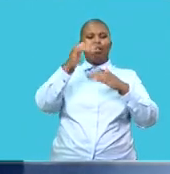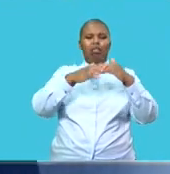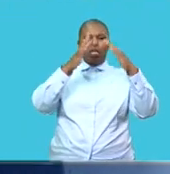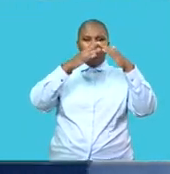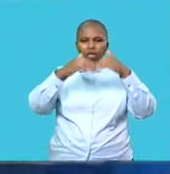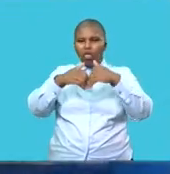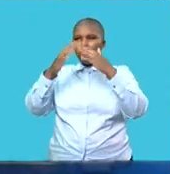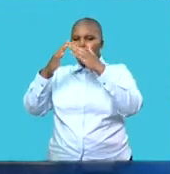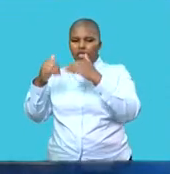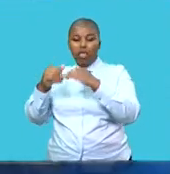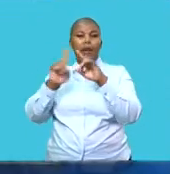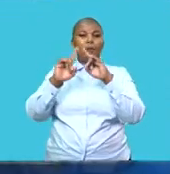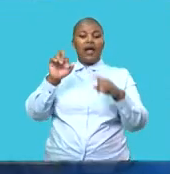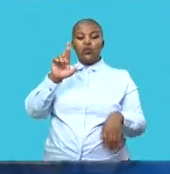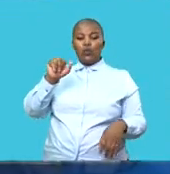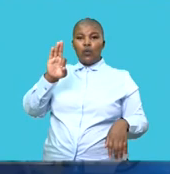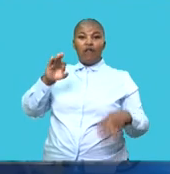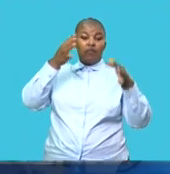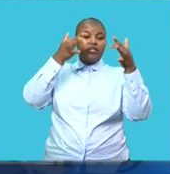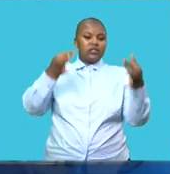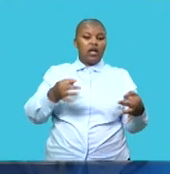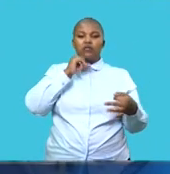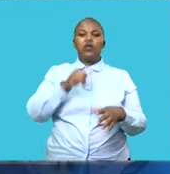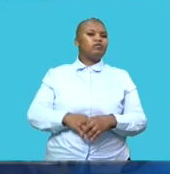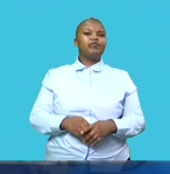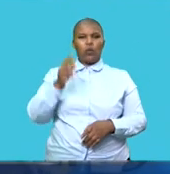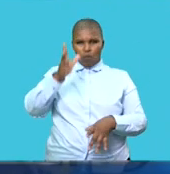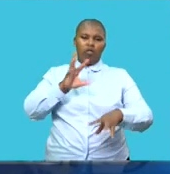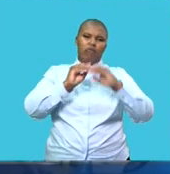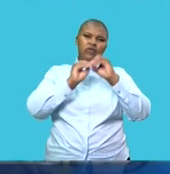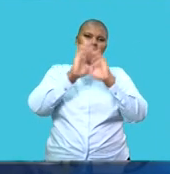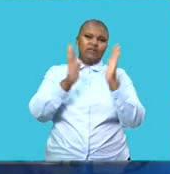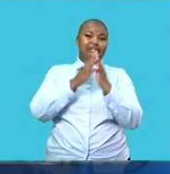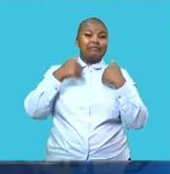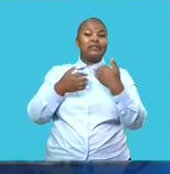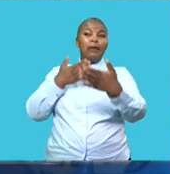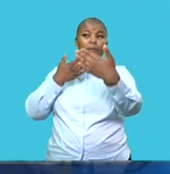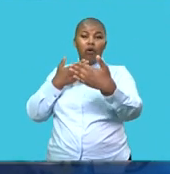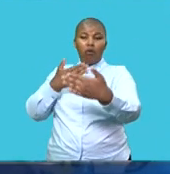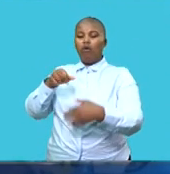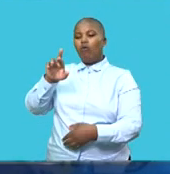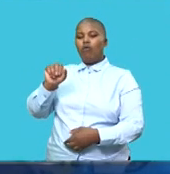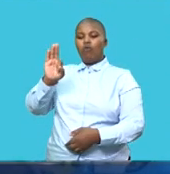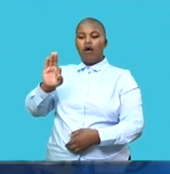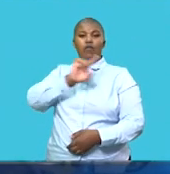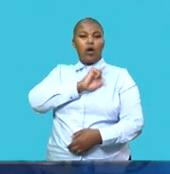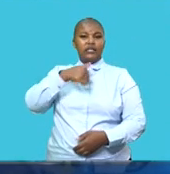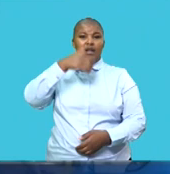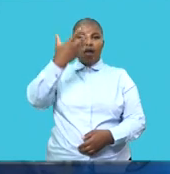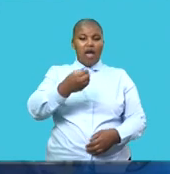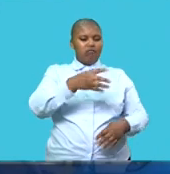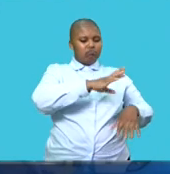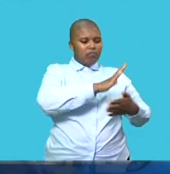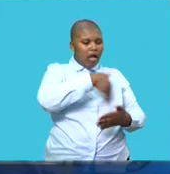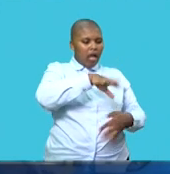was topper wathi uzosilungisela. Sibonga kakhulu ku-Raf because namhlanje at least we've got a renovated roof